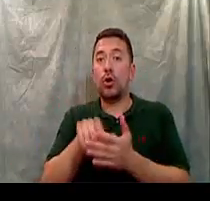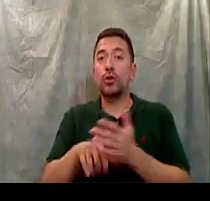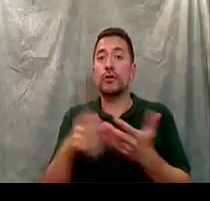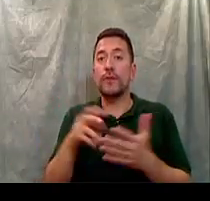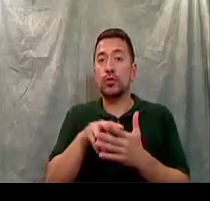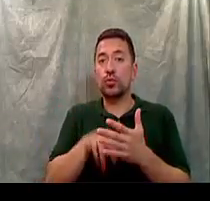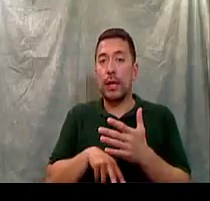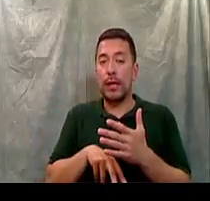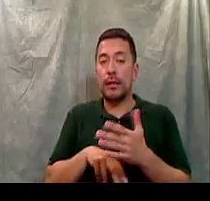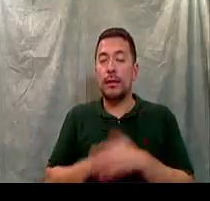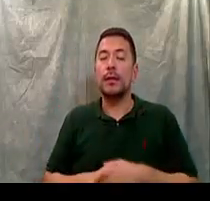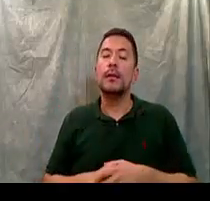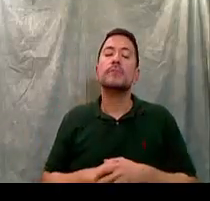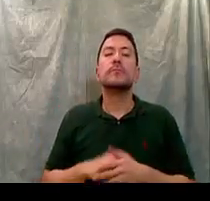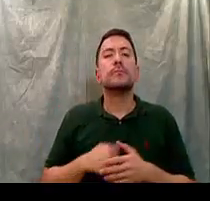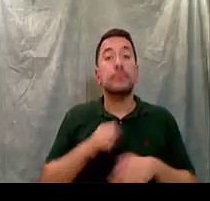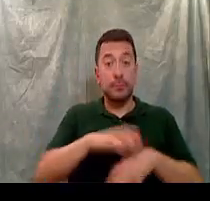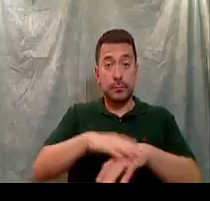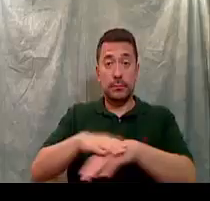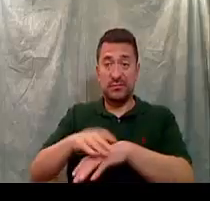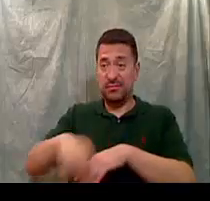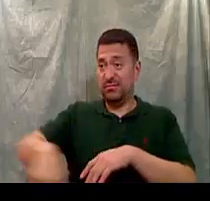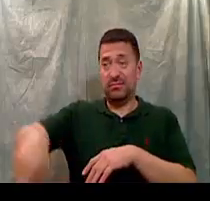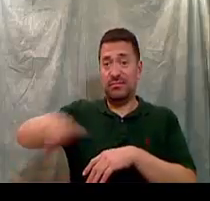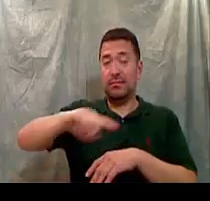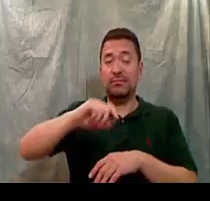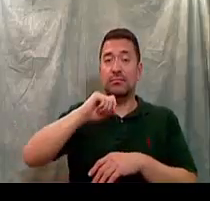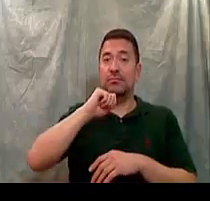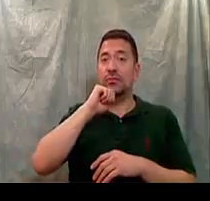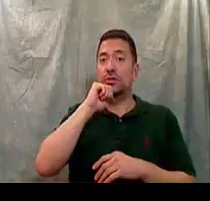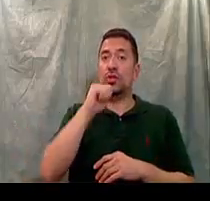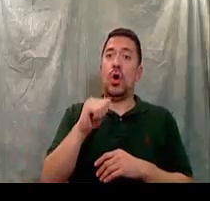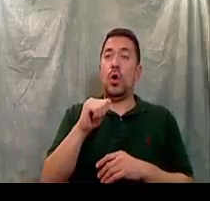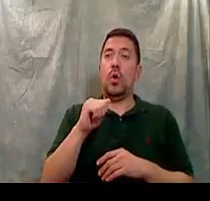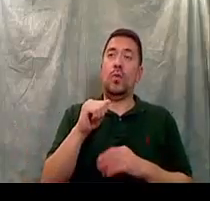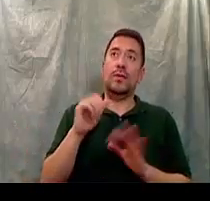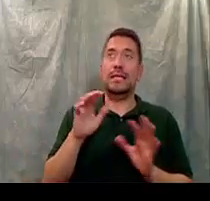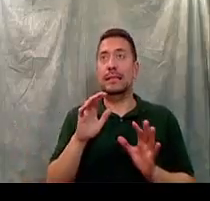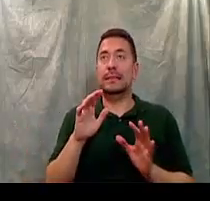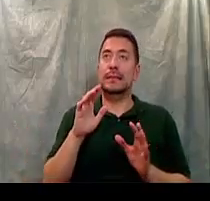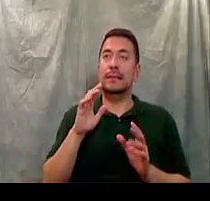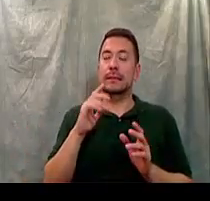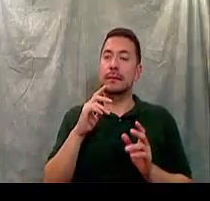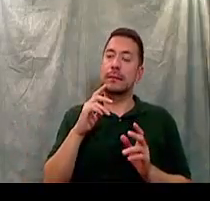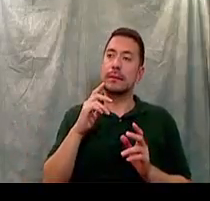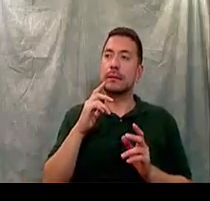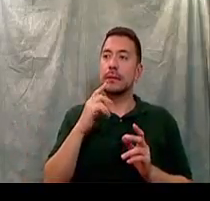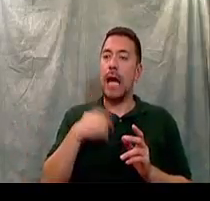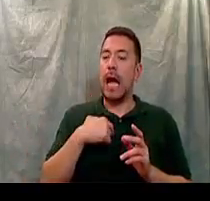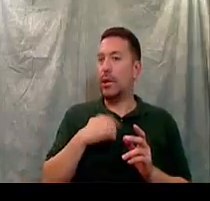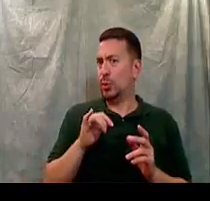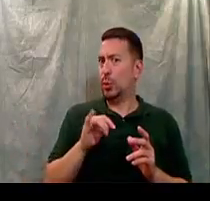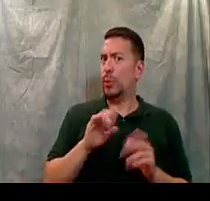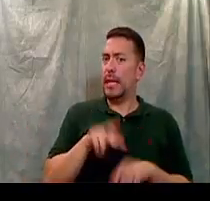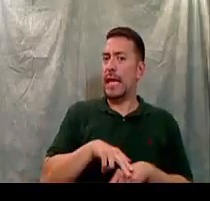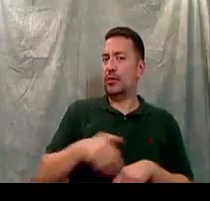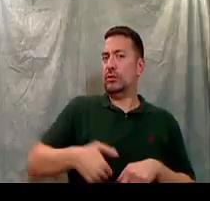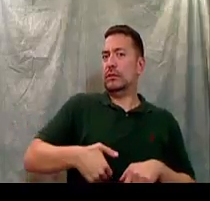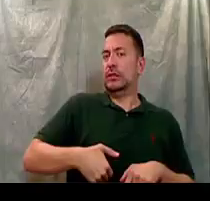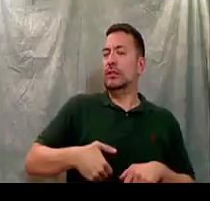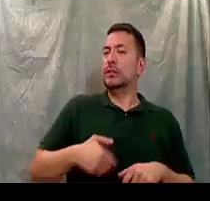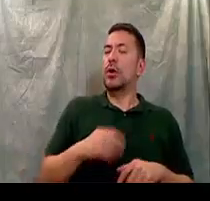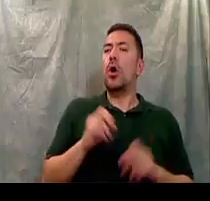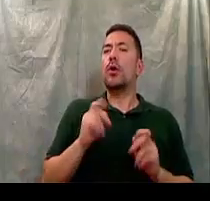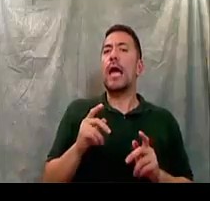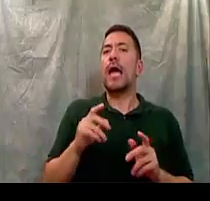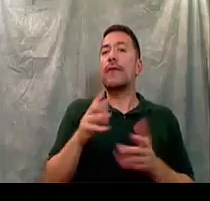this initial draft of your literature review. And so I want to caution you to not engage in what often, I know even for me, but what is our natural intuition. We think, oh, okay, I